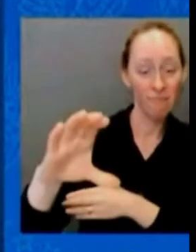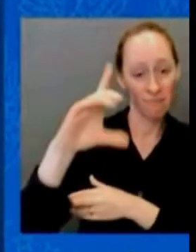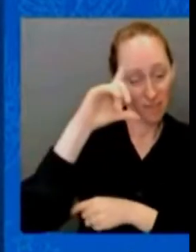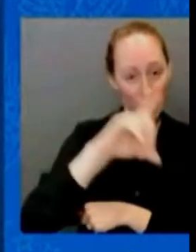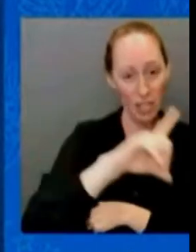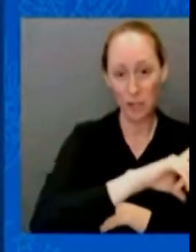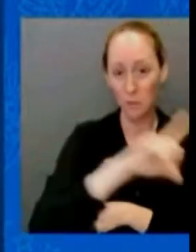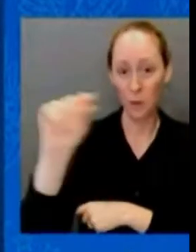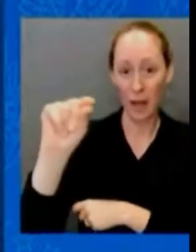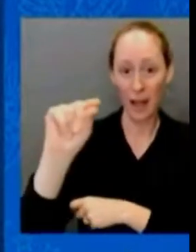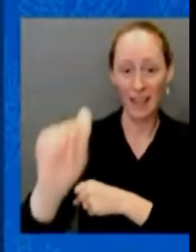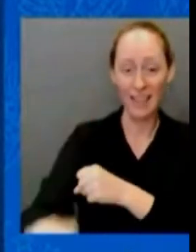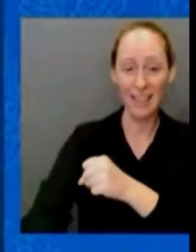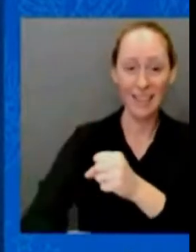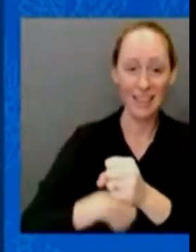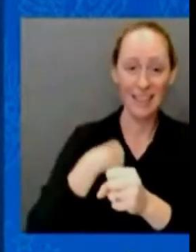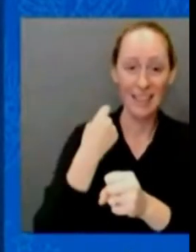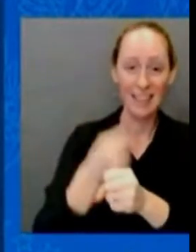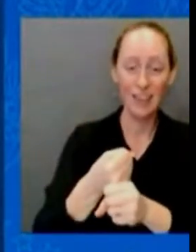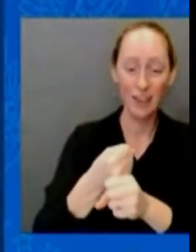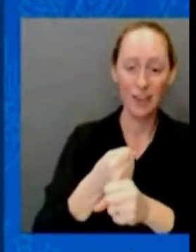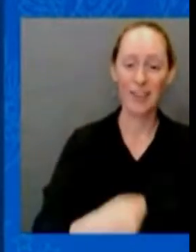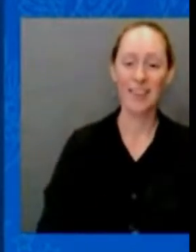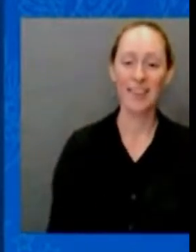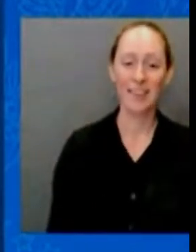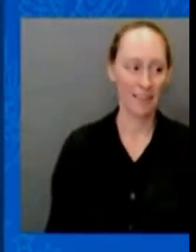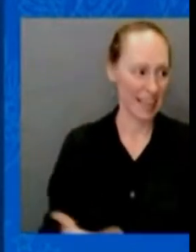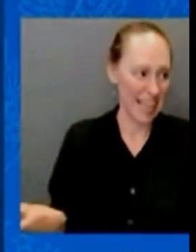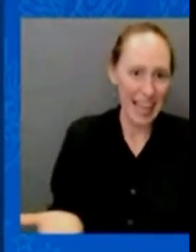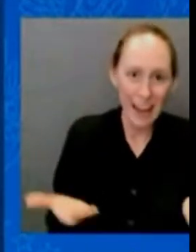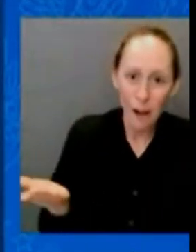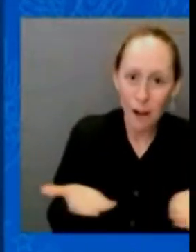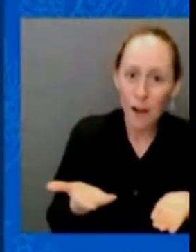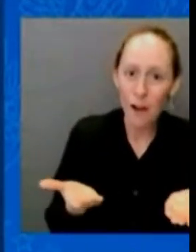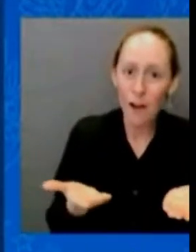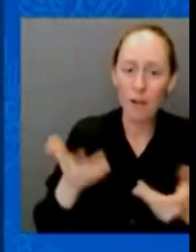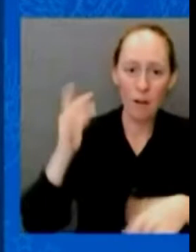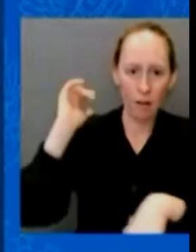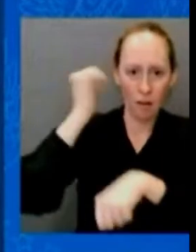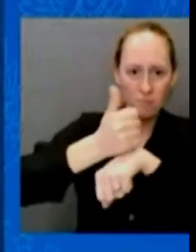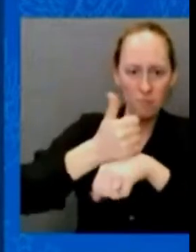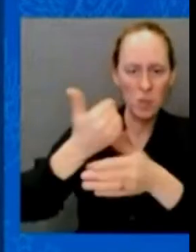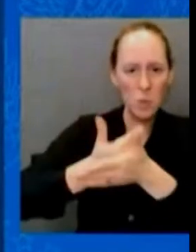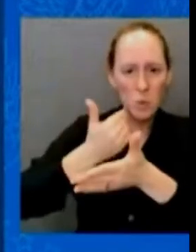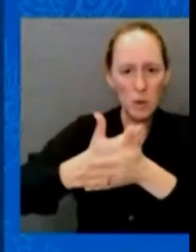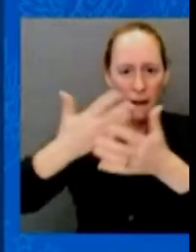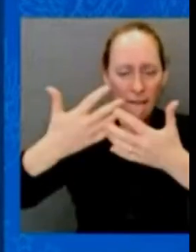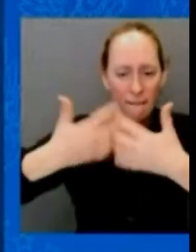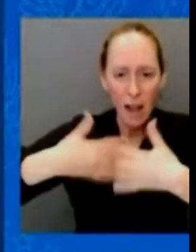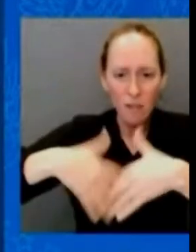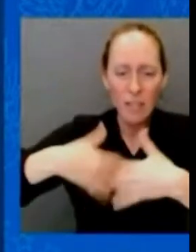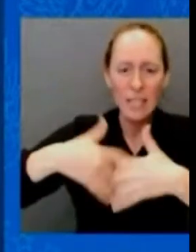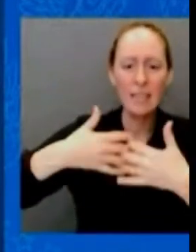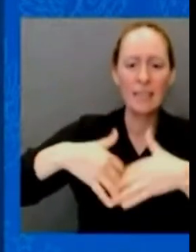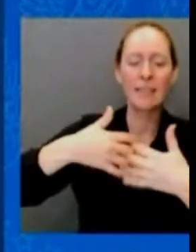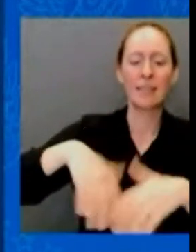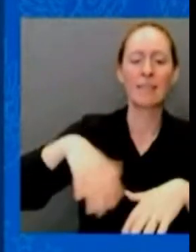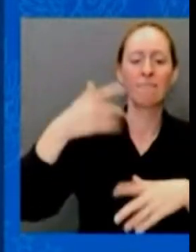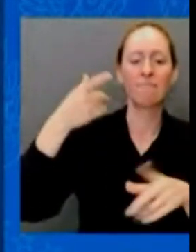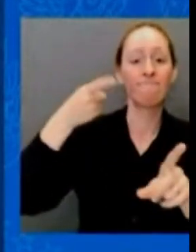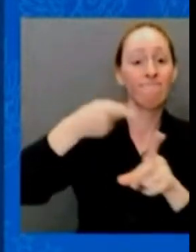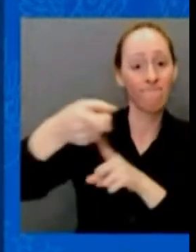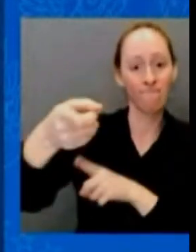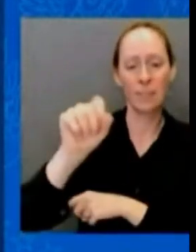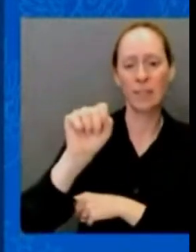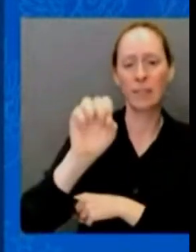to build factories that make semiconductors, those small little computer chips that power everything in our everyday lives, from